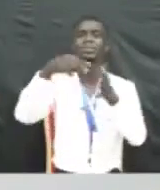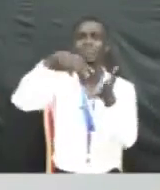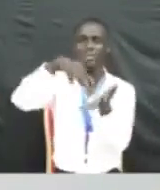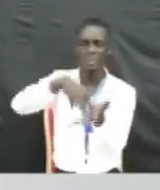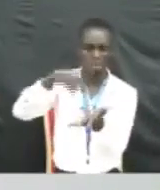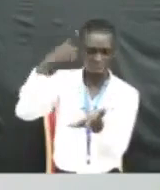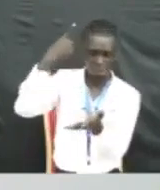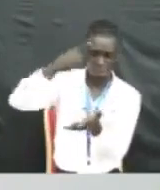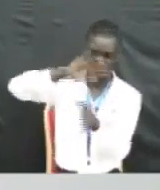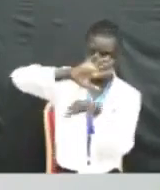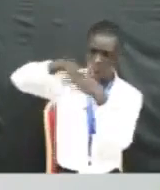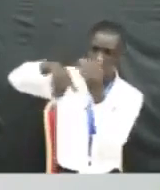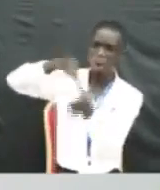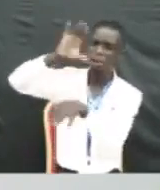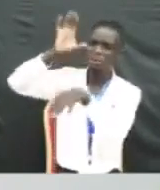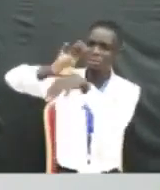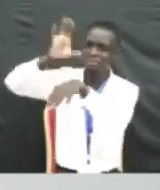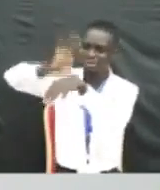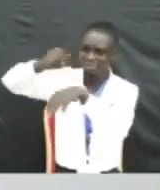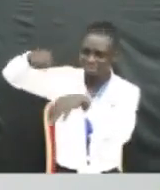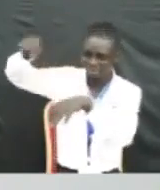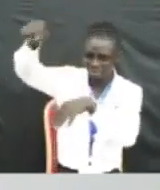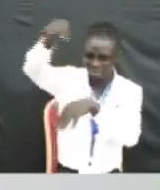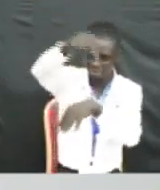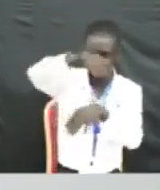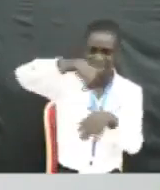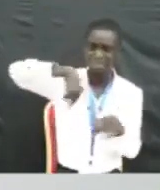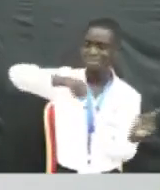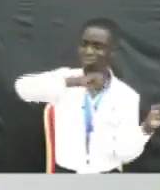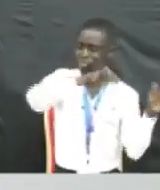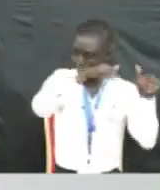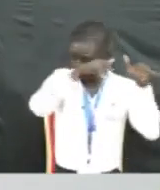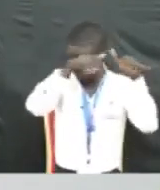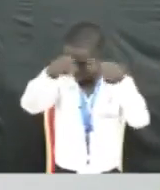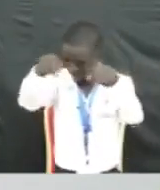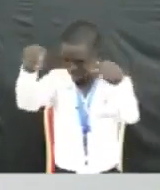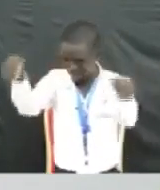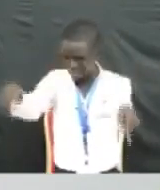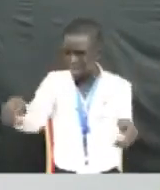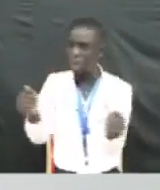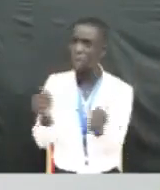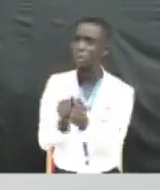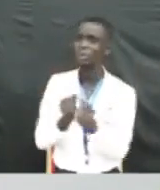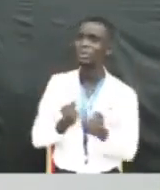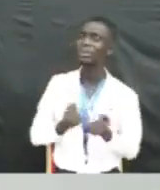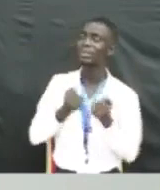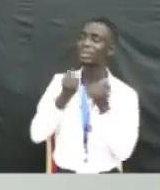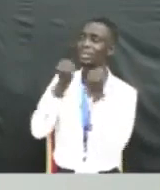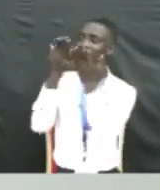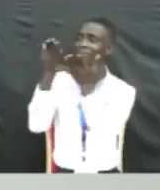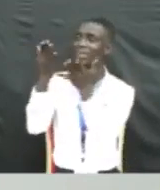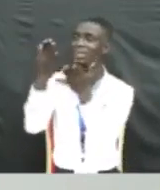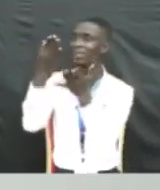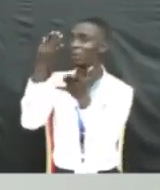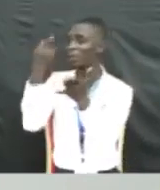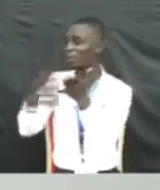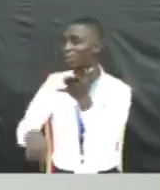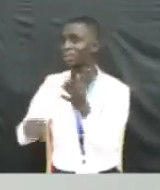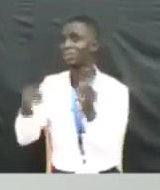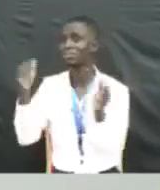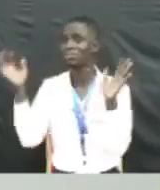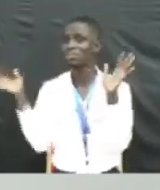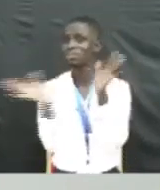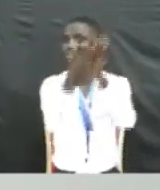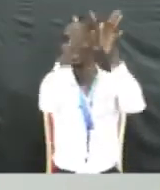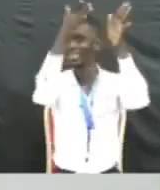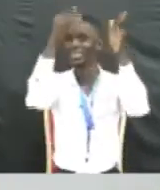the entire church, we come before you, O Lord, with our sacrifices of praise, to say